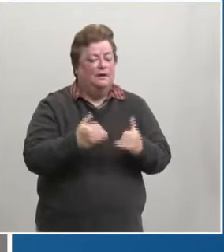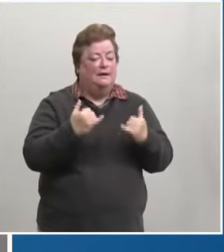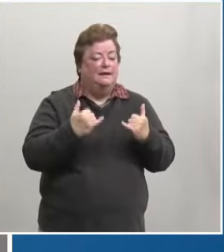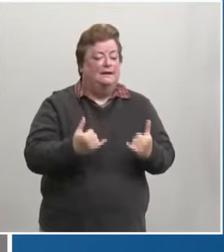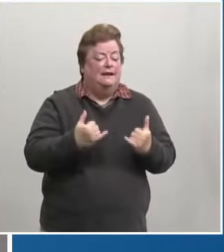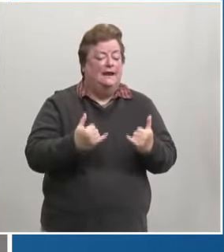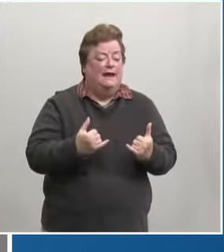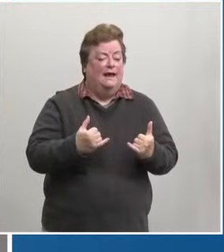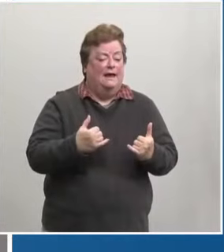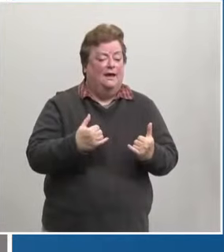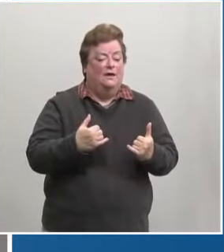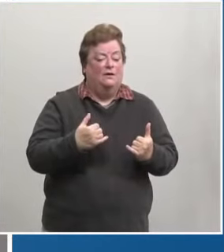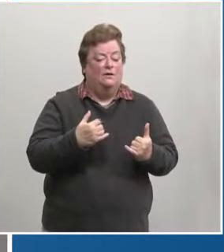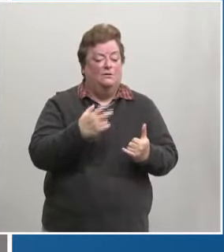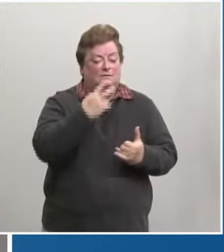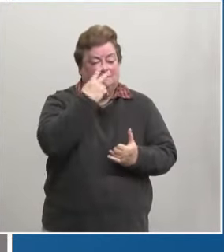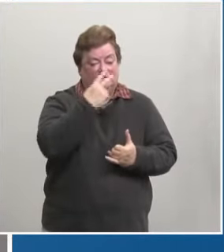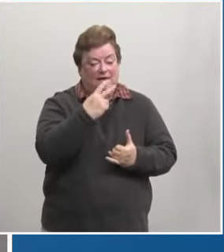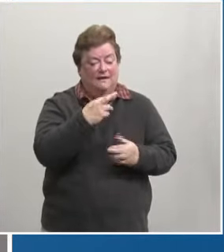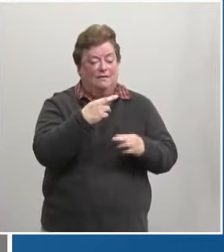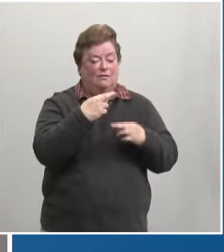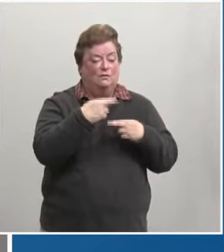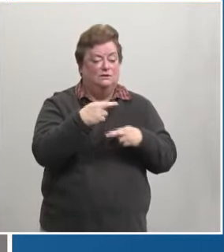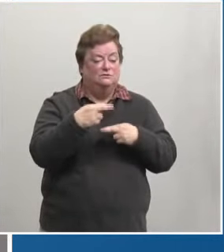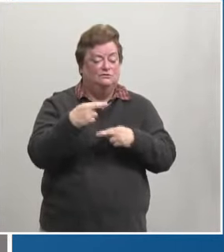eased restrictions, how